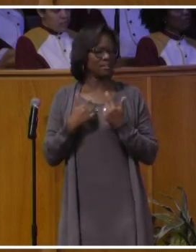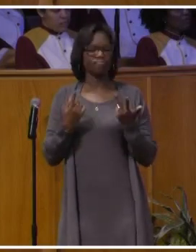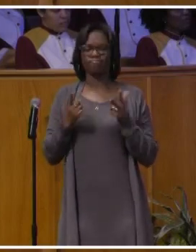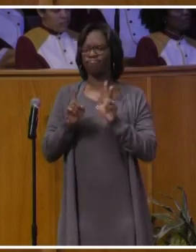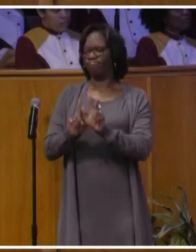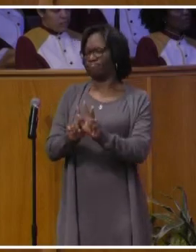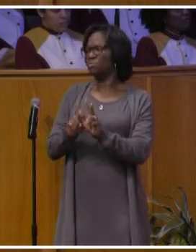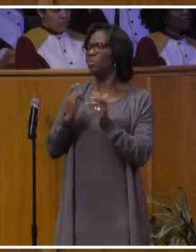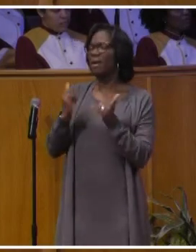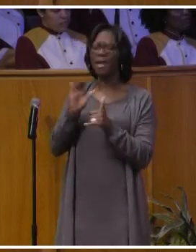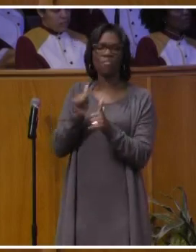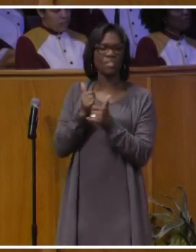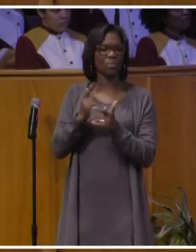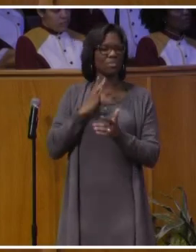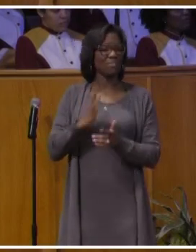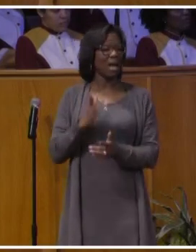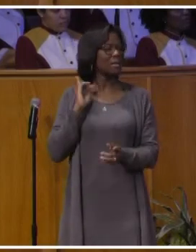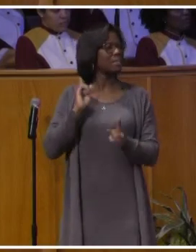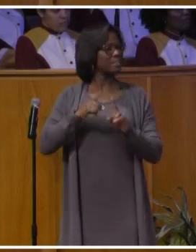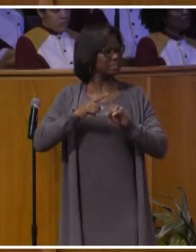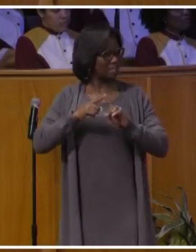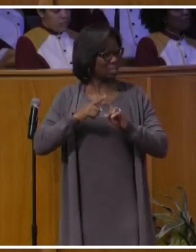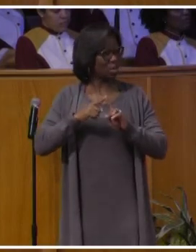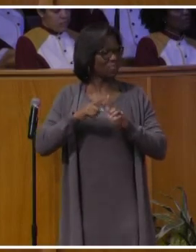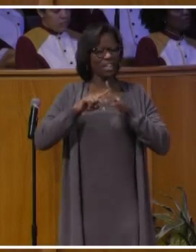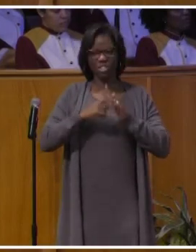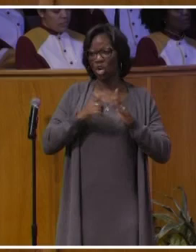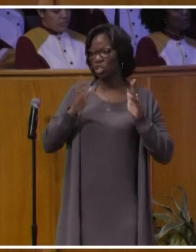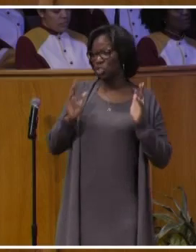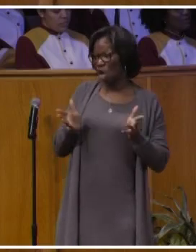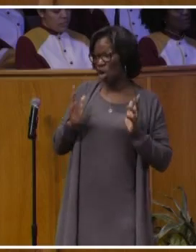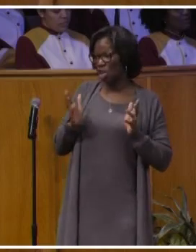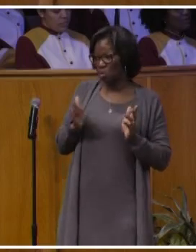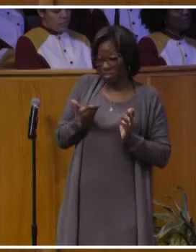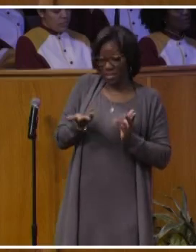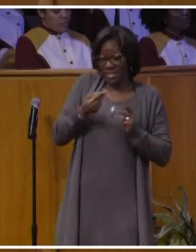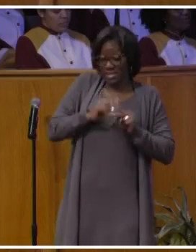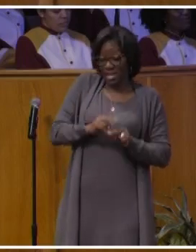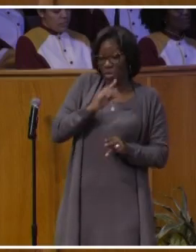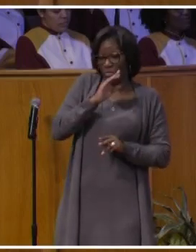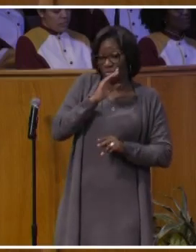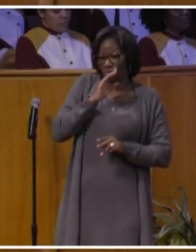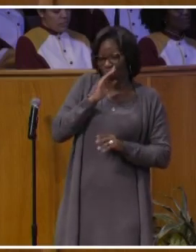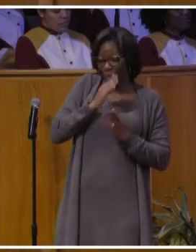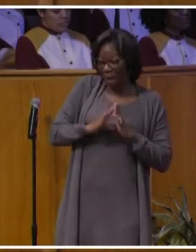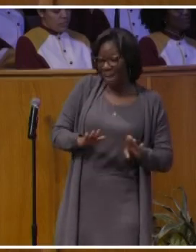Bible says that all is well until they start talking.